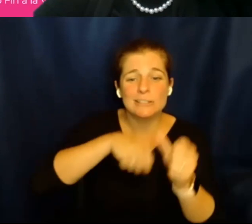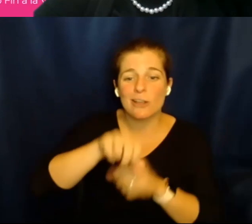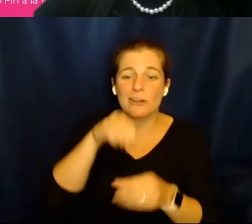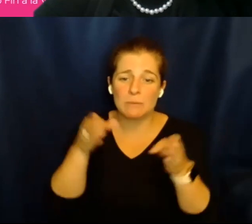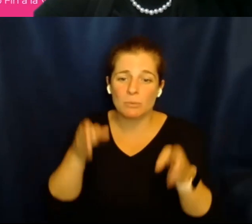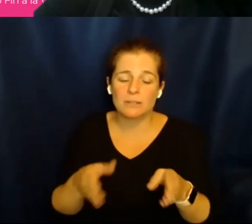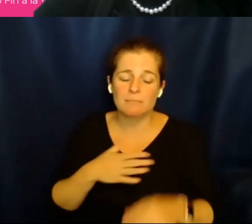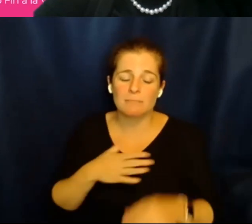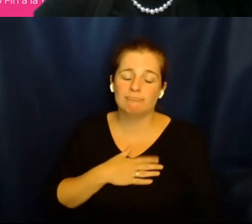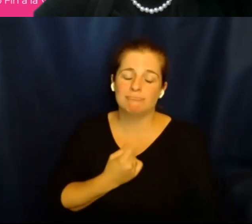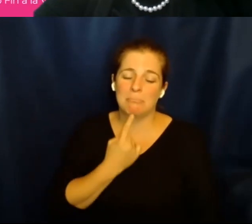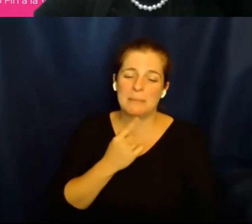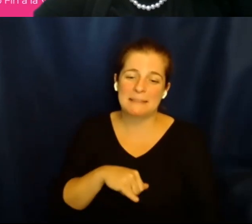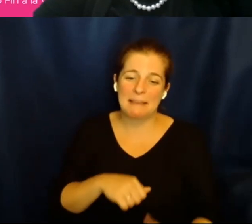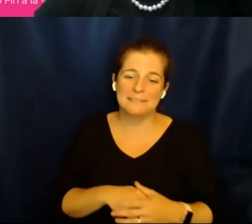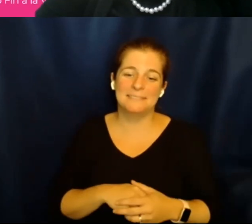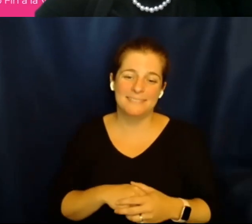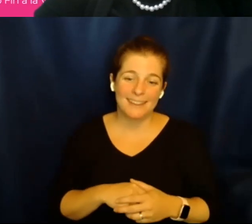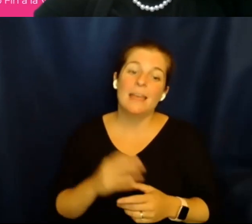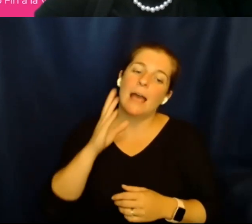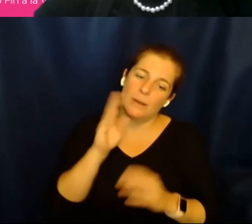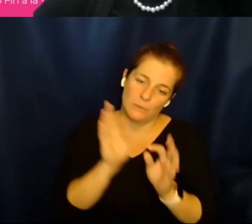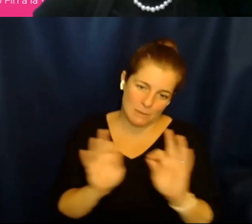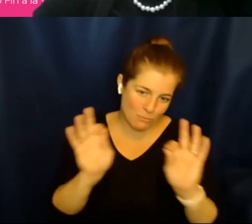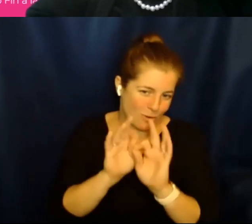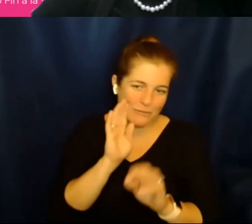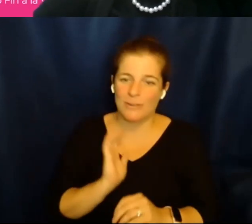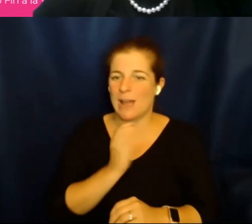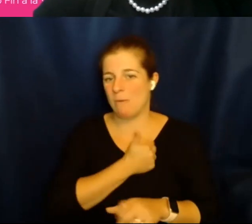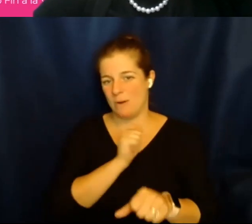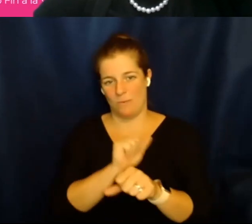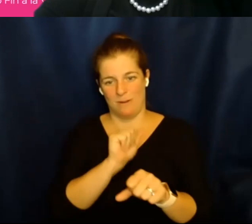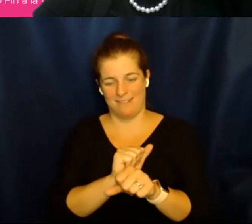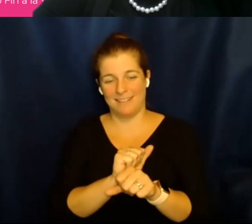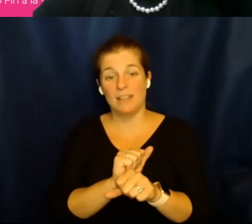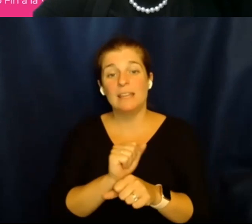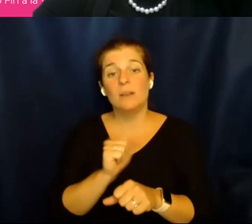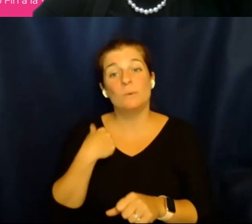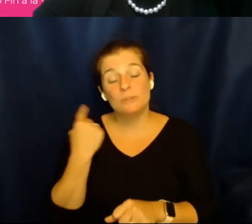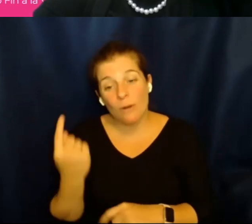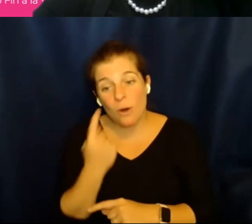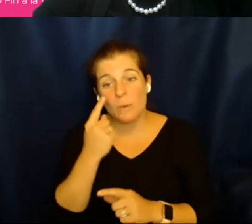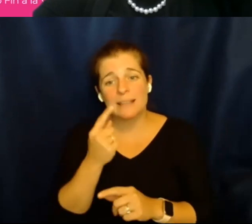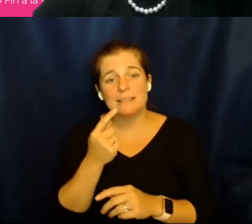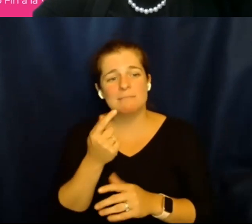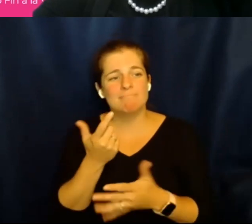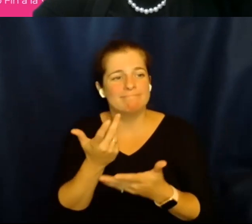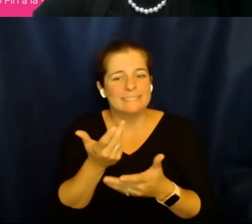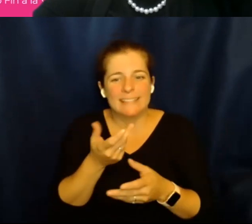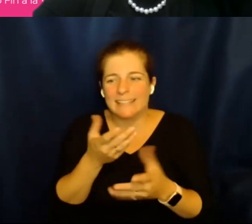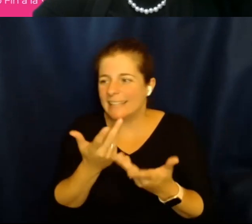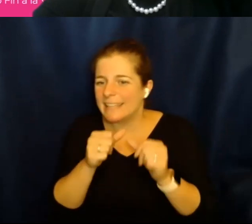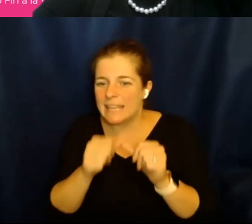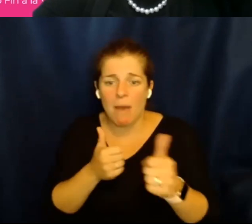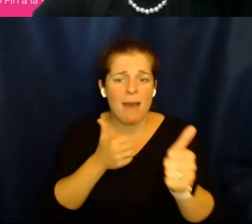that. And I know it's so important for the work that we're doing. We should always keep updated on everything that everyone is doing.